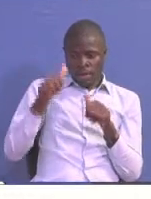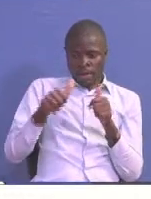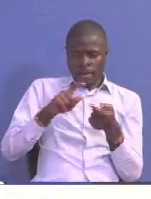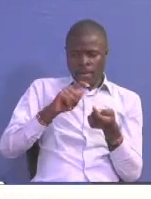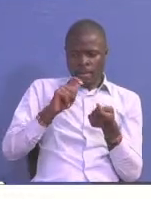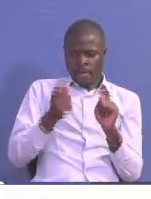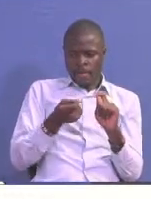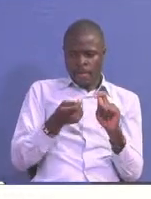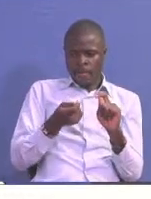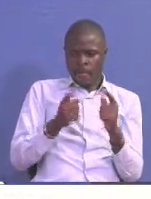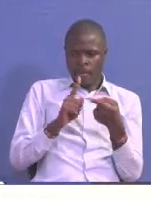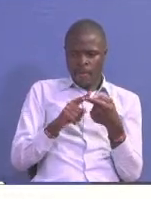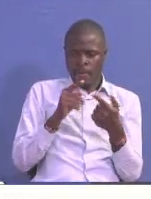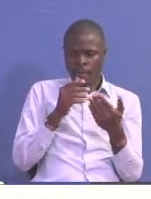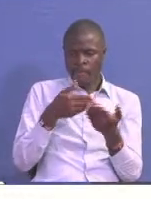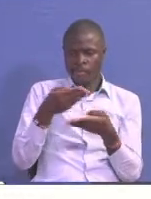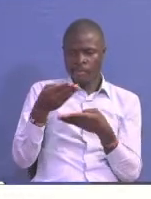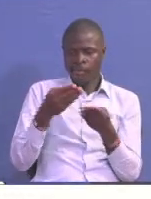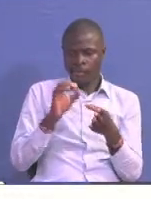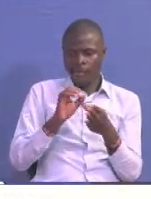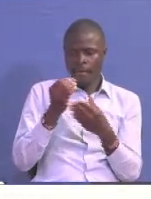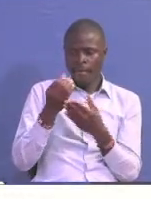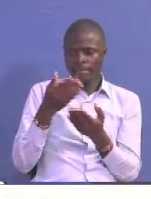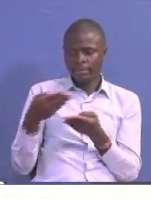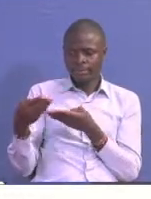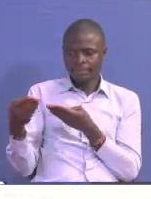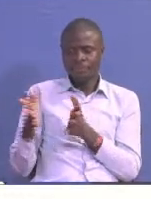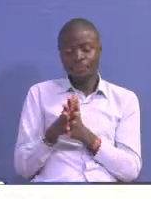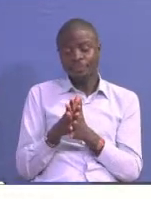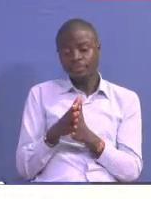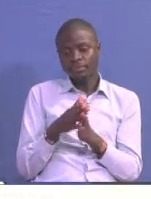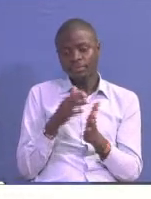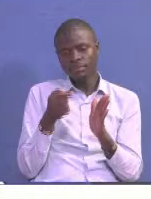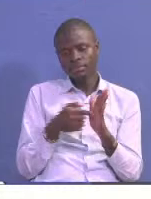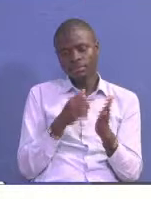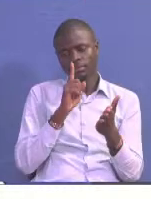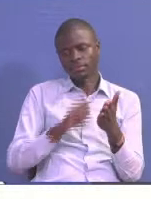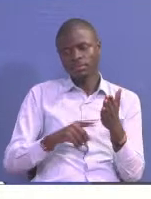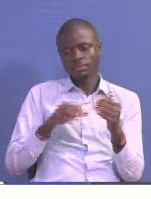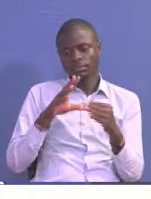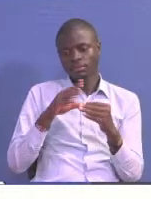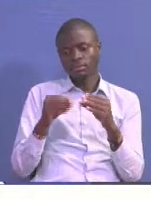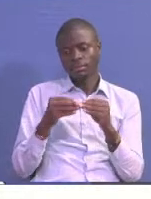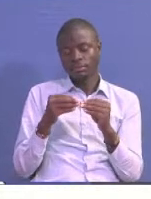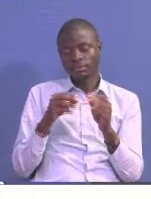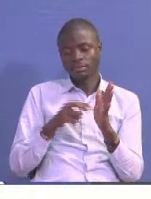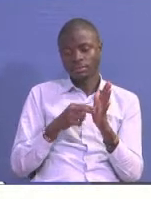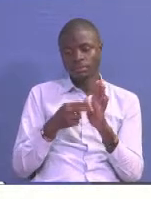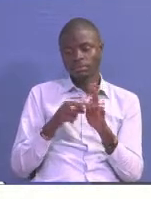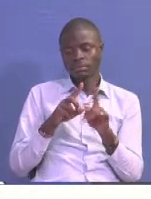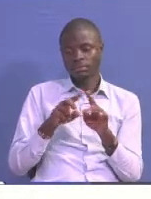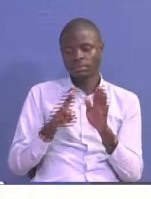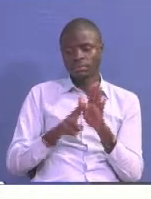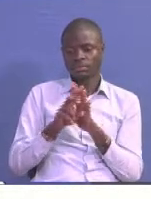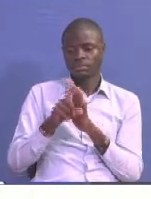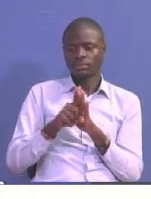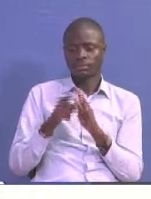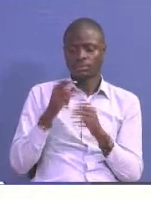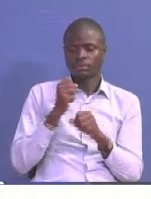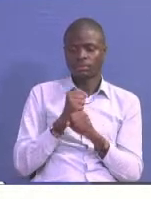translated into services or products. Mm-hmm. That's what innovation means. But unless you are able to do